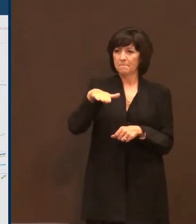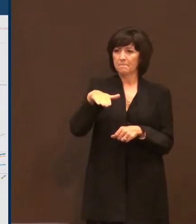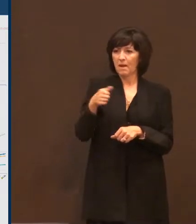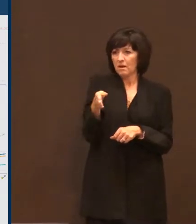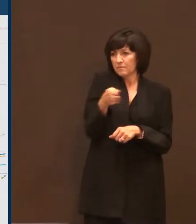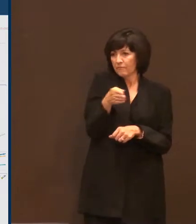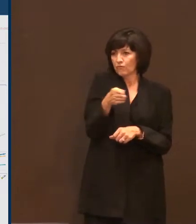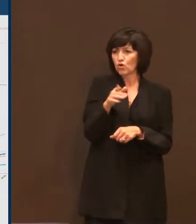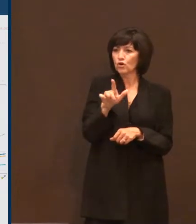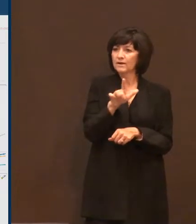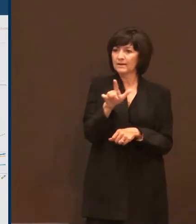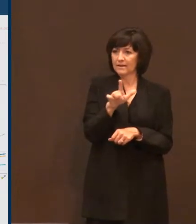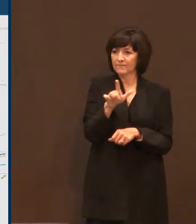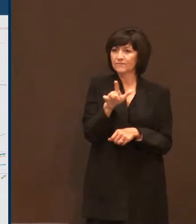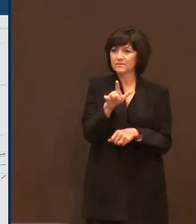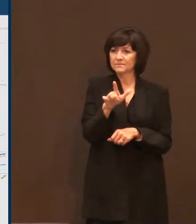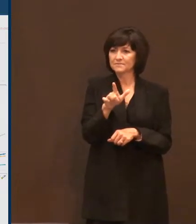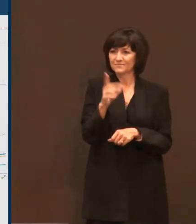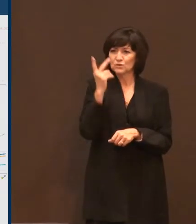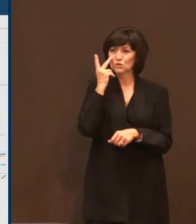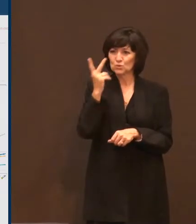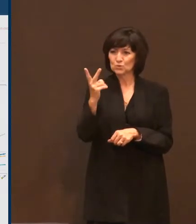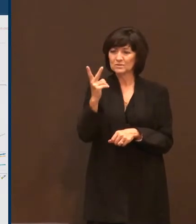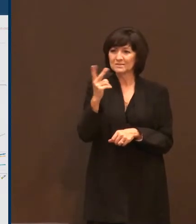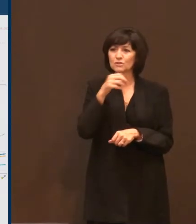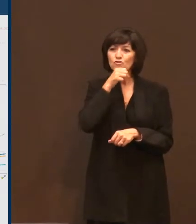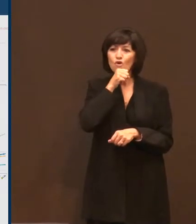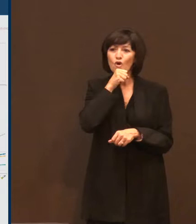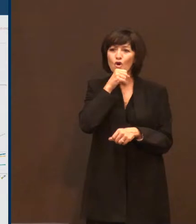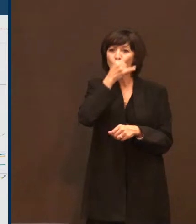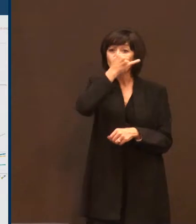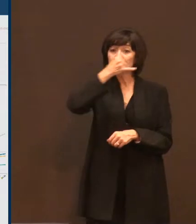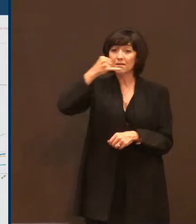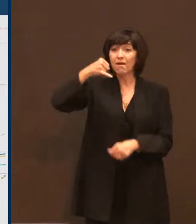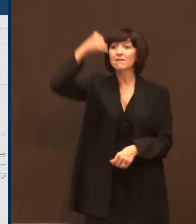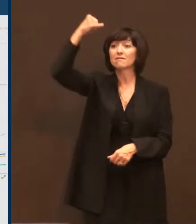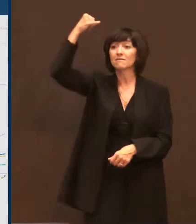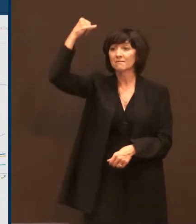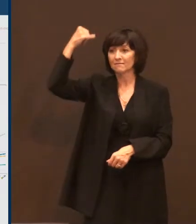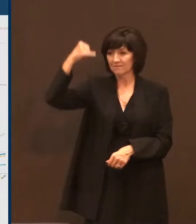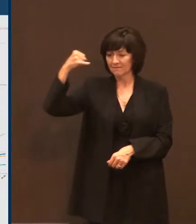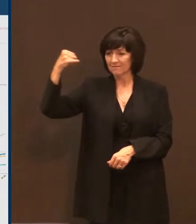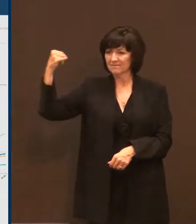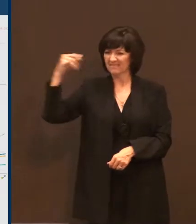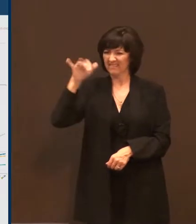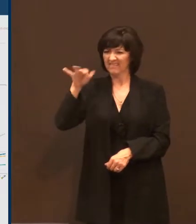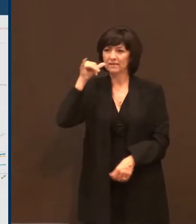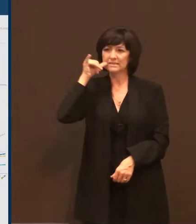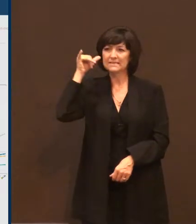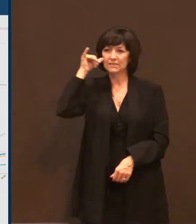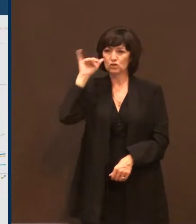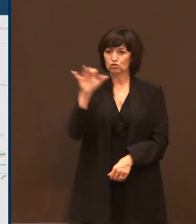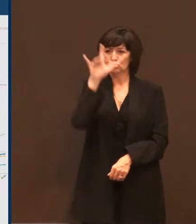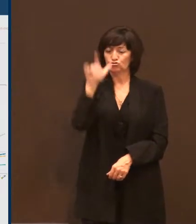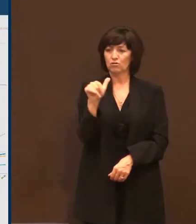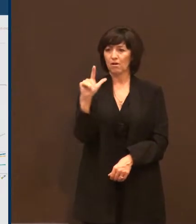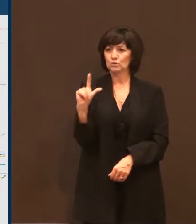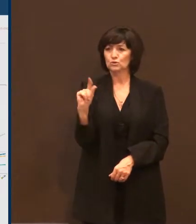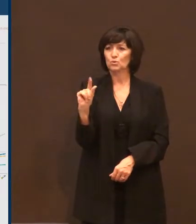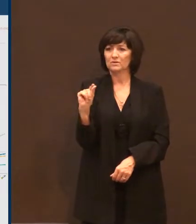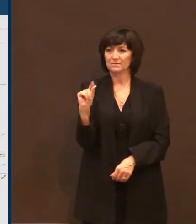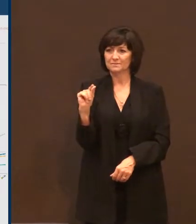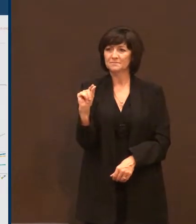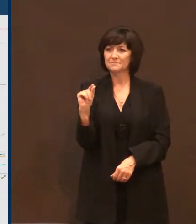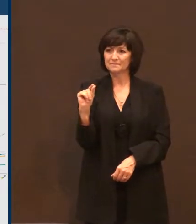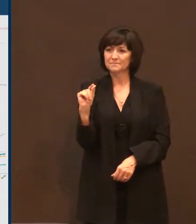see the little uptick there with the orange line as of yesterday, July 20th.